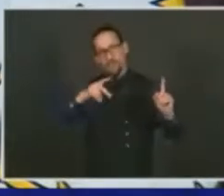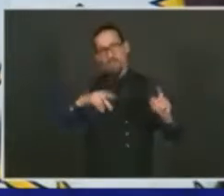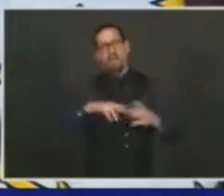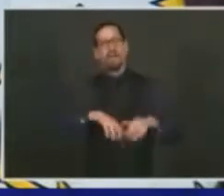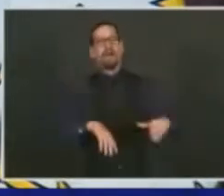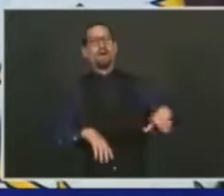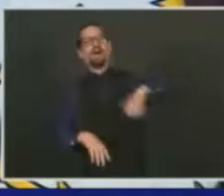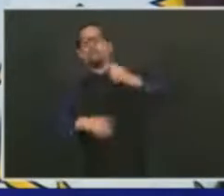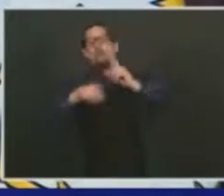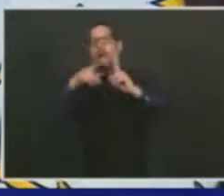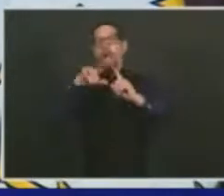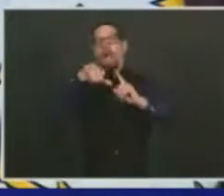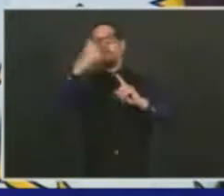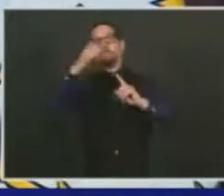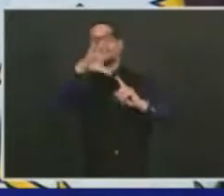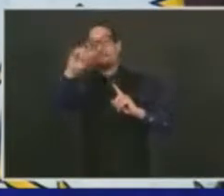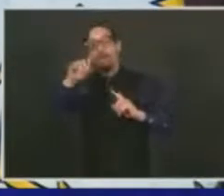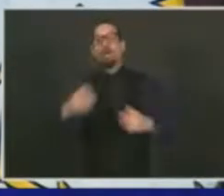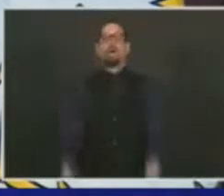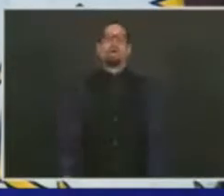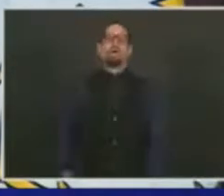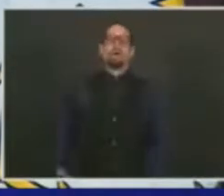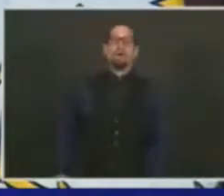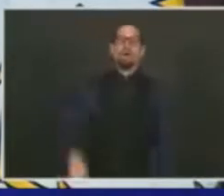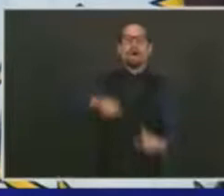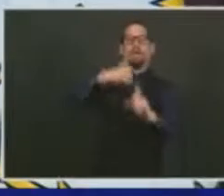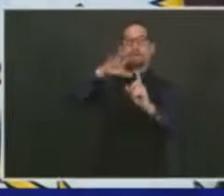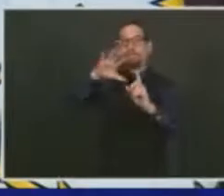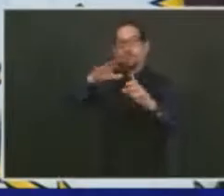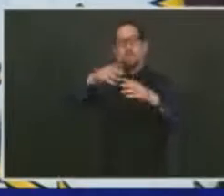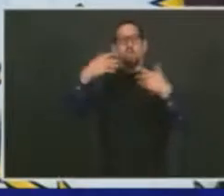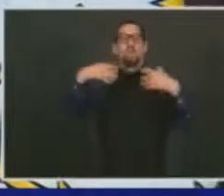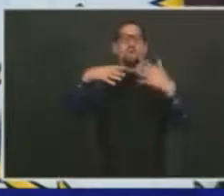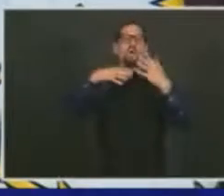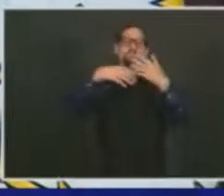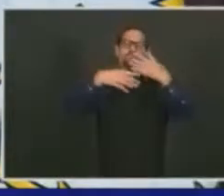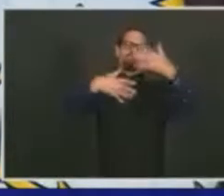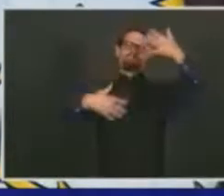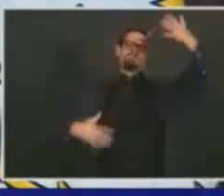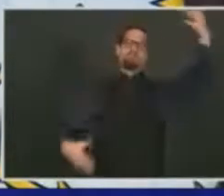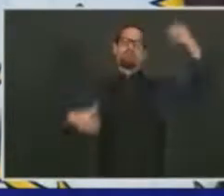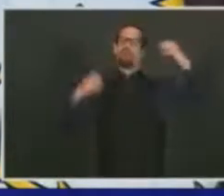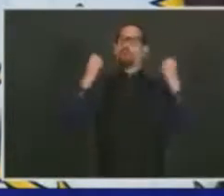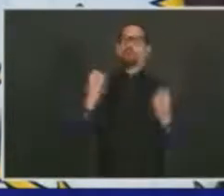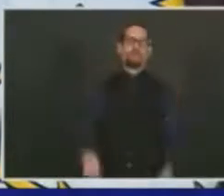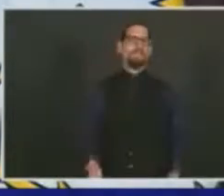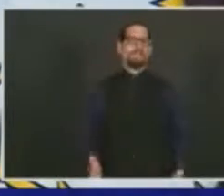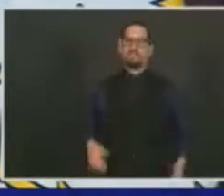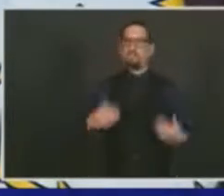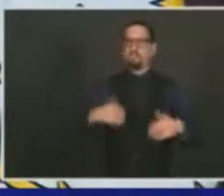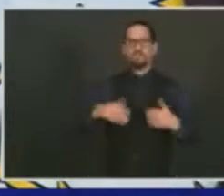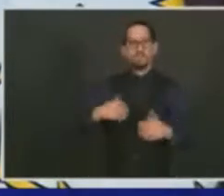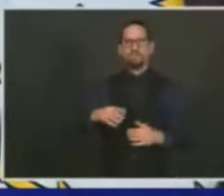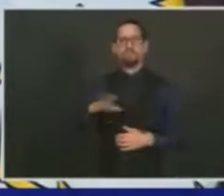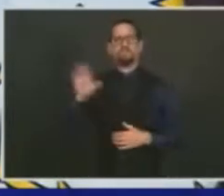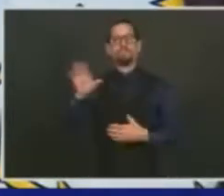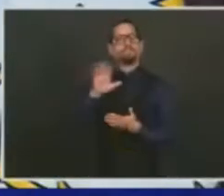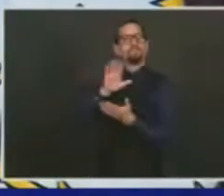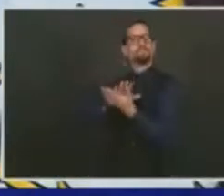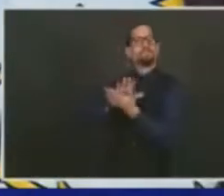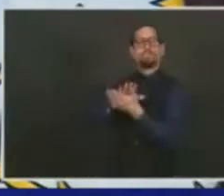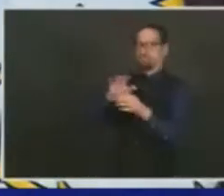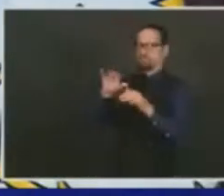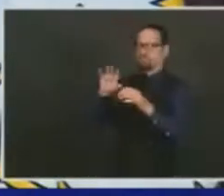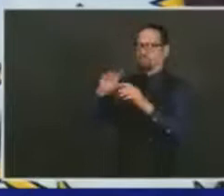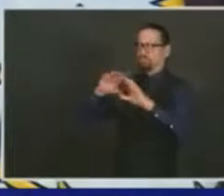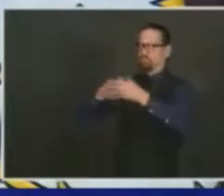contacts. We might be, I'm here now with however many people. These aren't close contacts. A close contact is someone who you're close